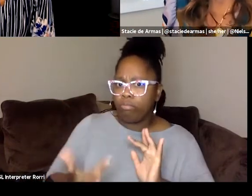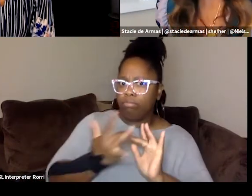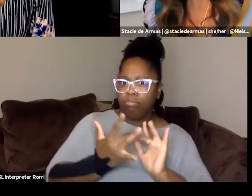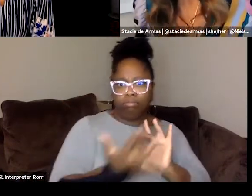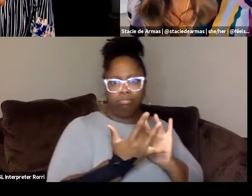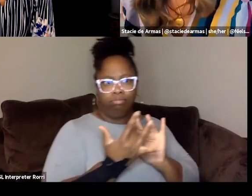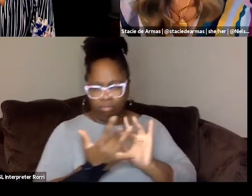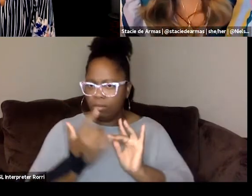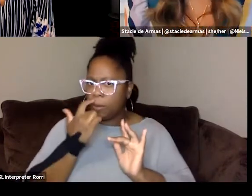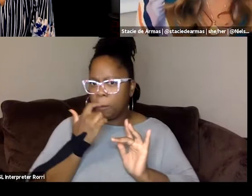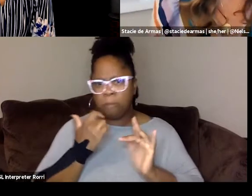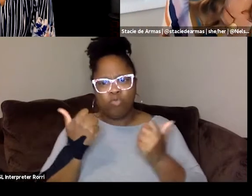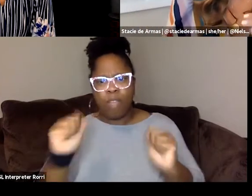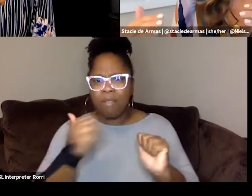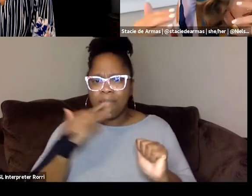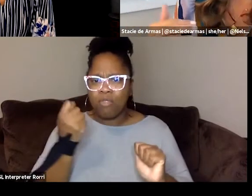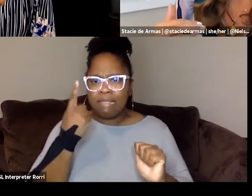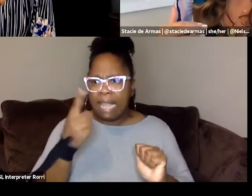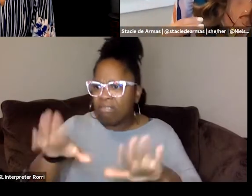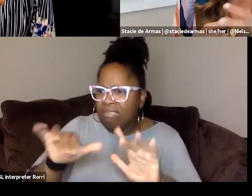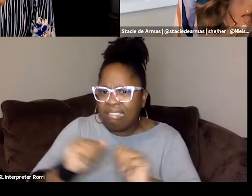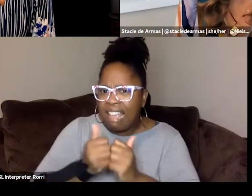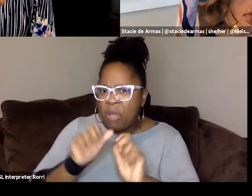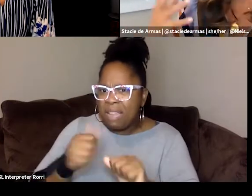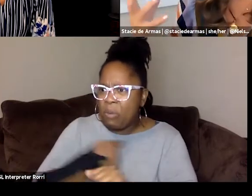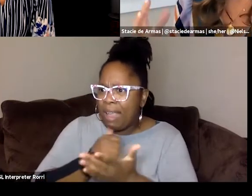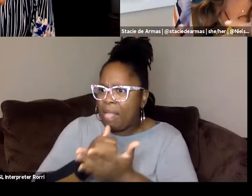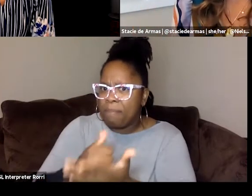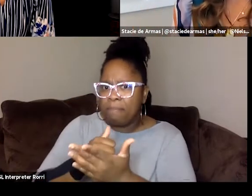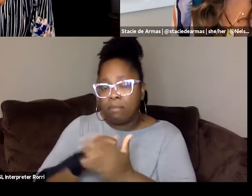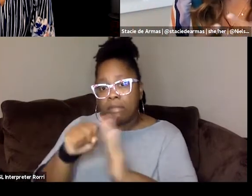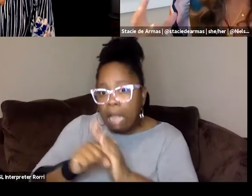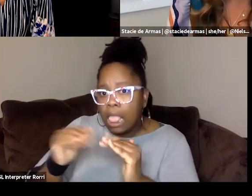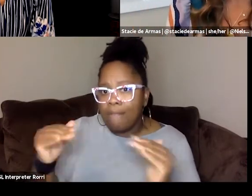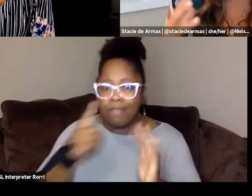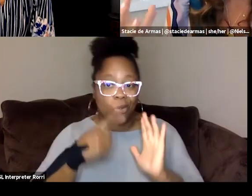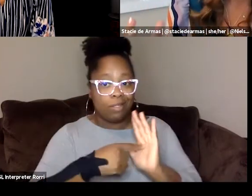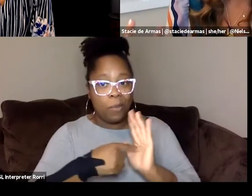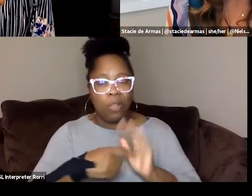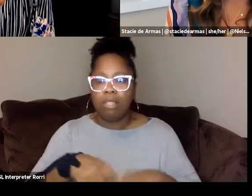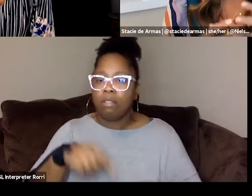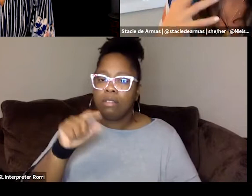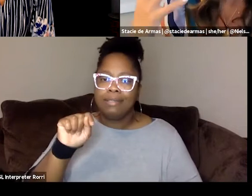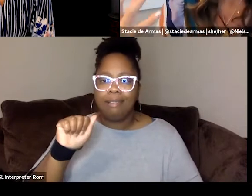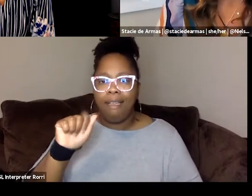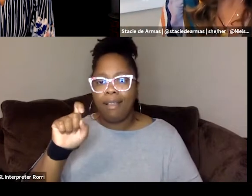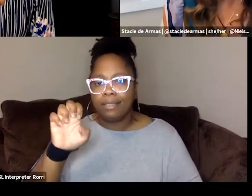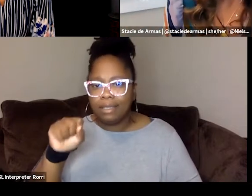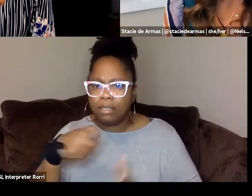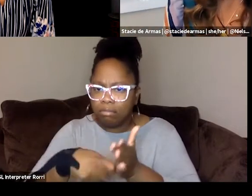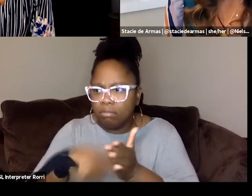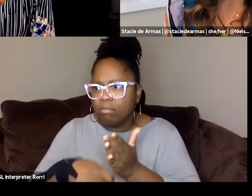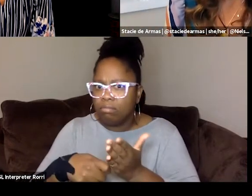better understand what they can do at the state level through, and as an example, like through taxes or other things that they can offer